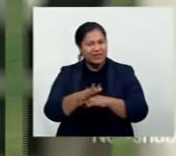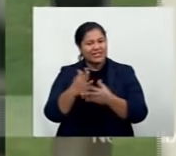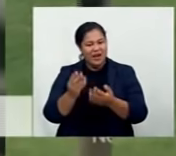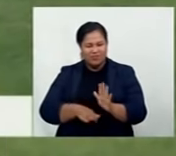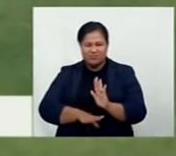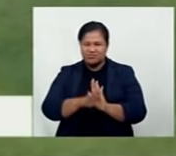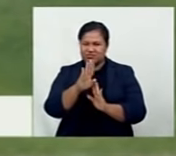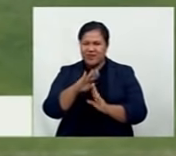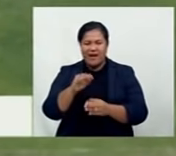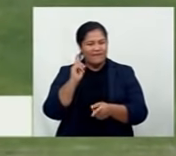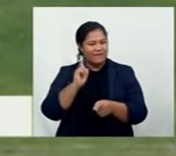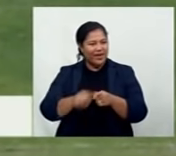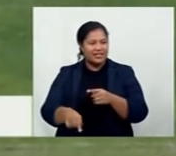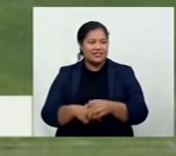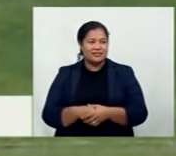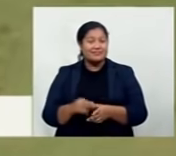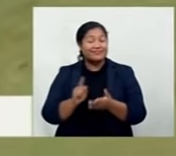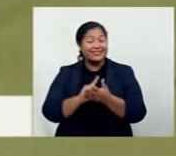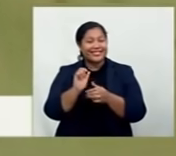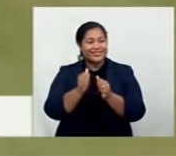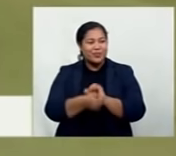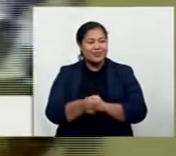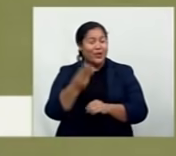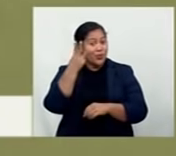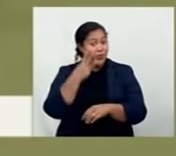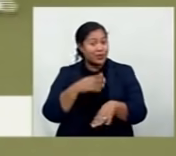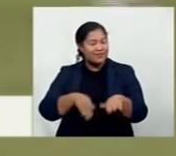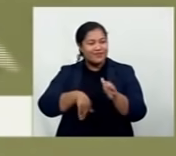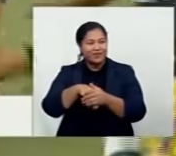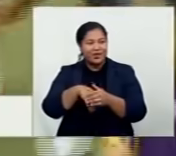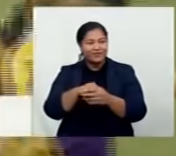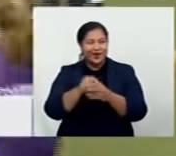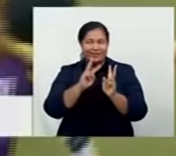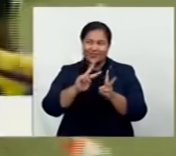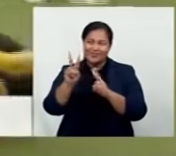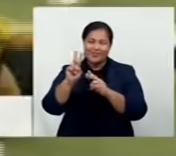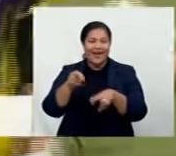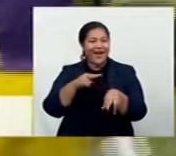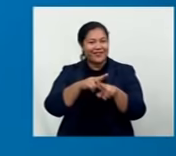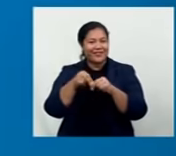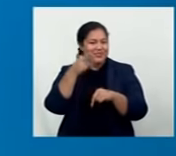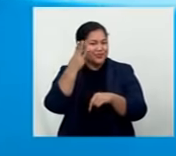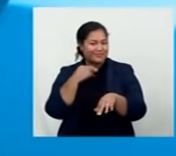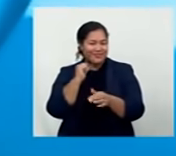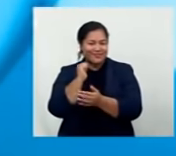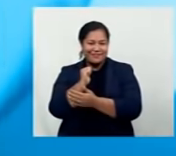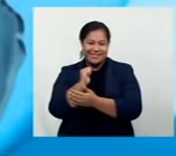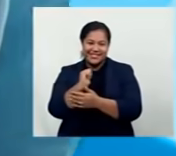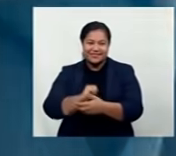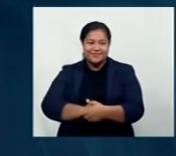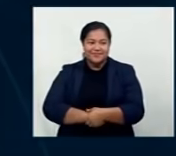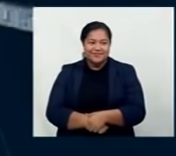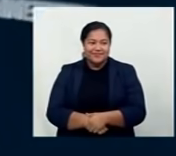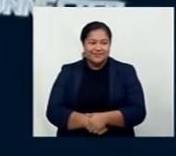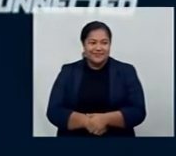further. And later in sports, women footballers take the cue from Fijiana.